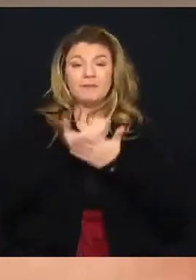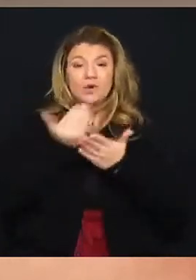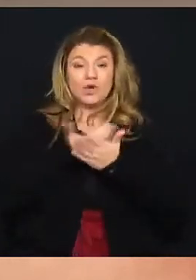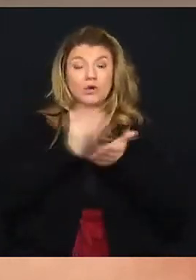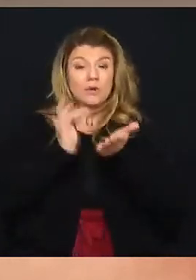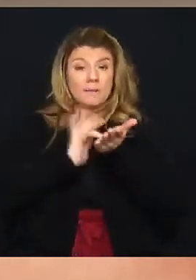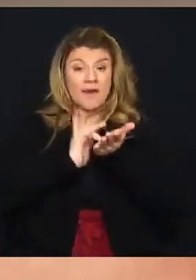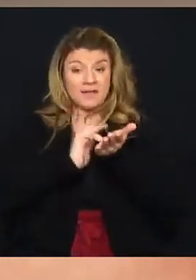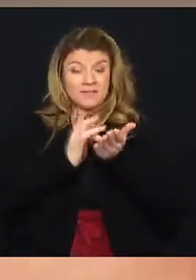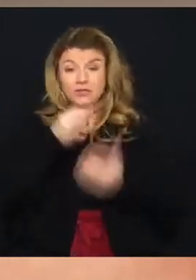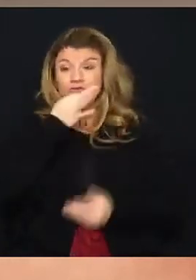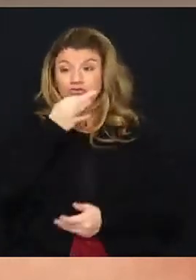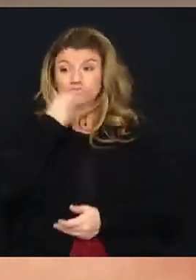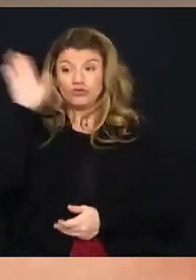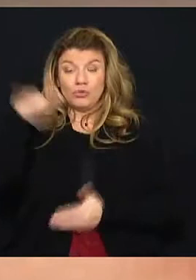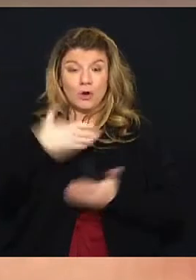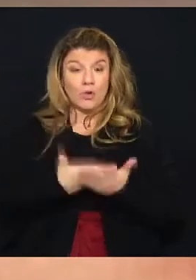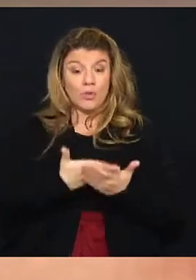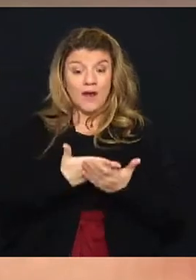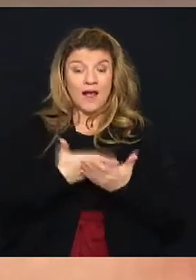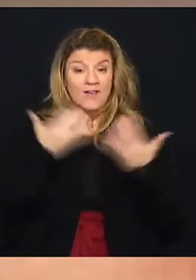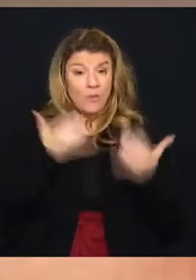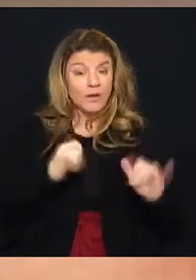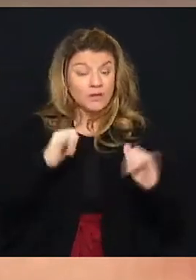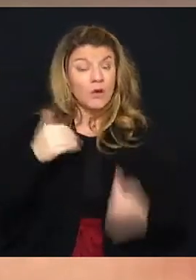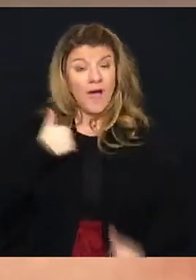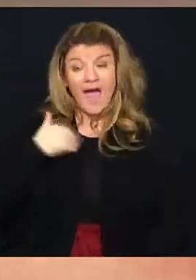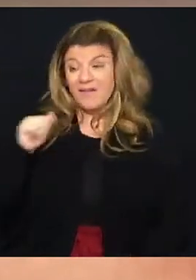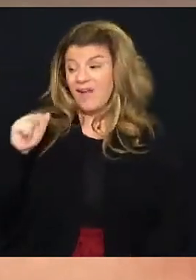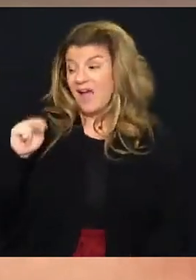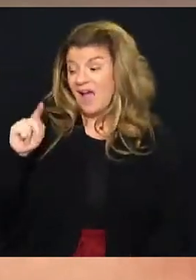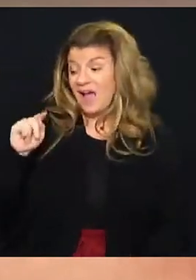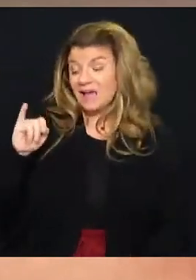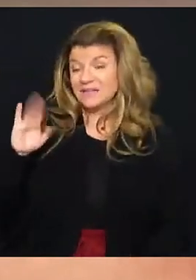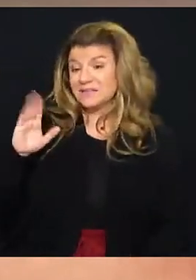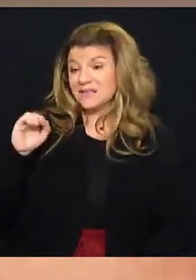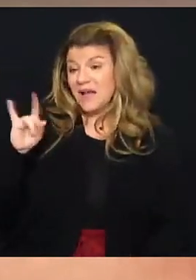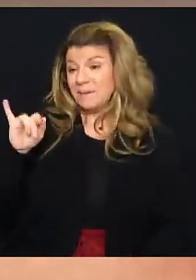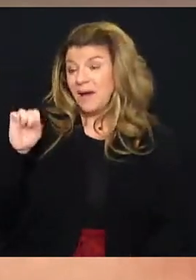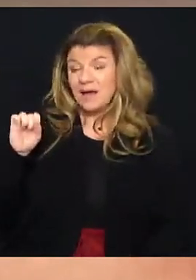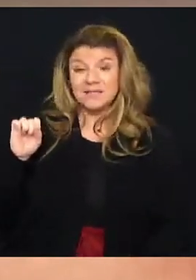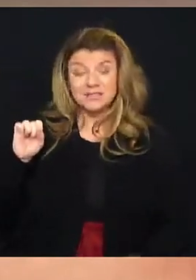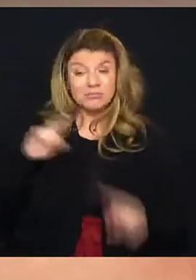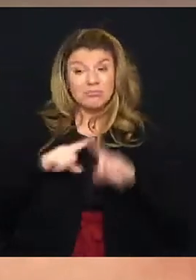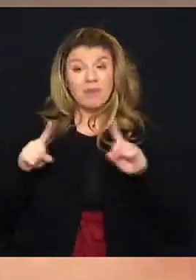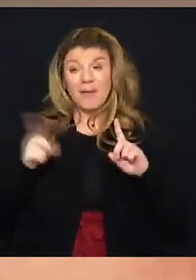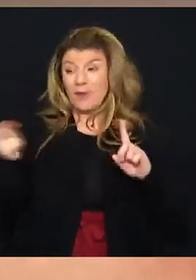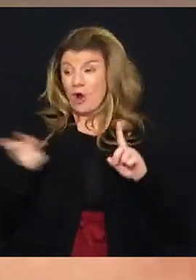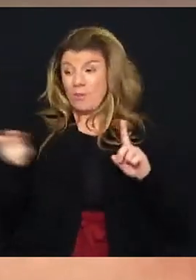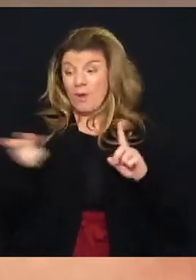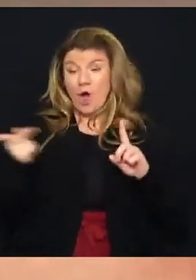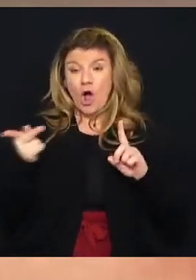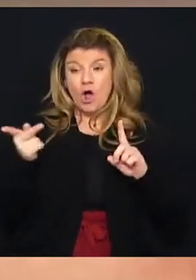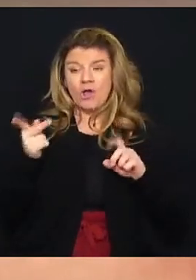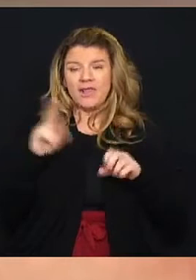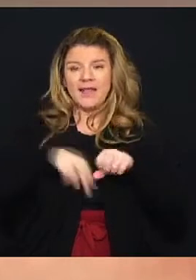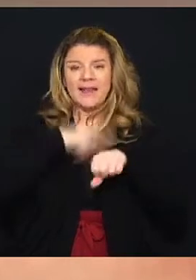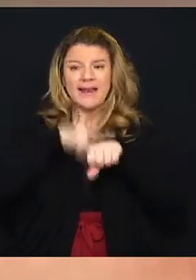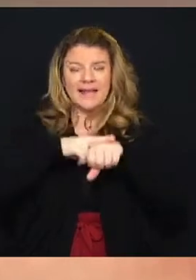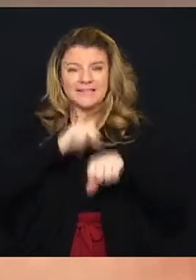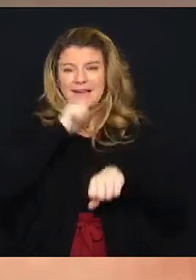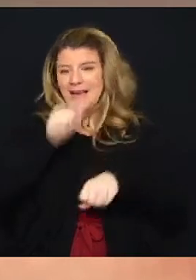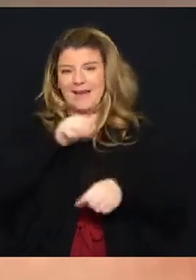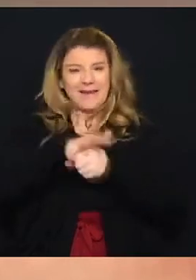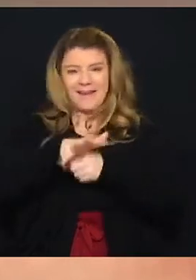antivirals coming out. We still have the antibodies, but they are both nationally in short